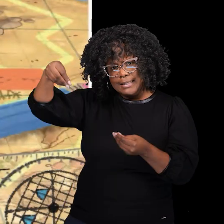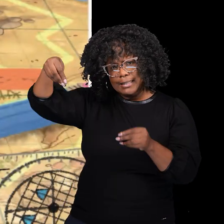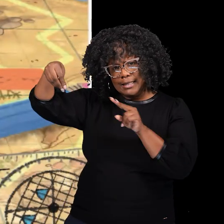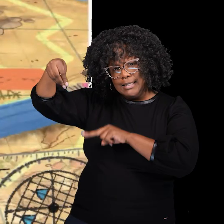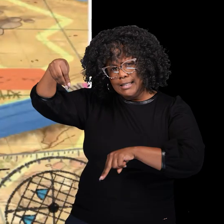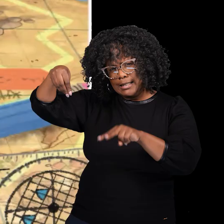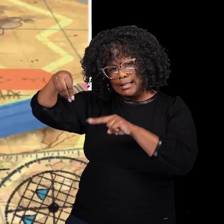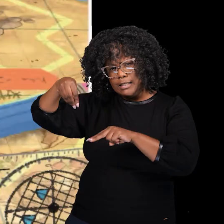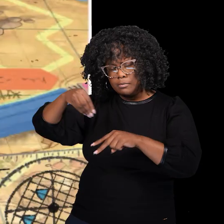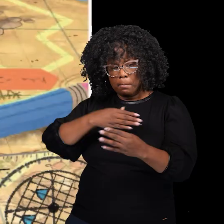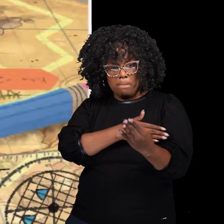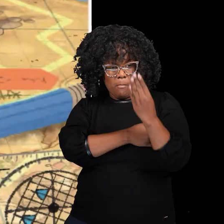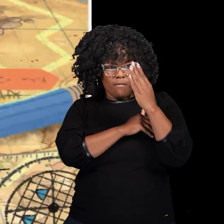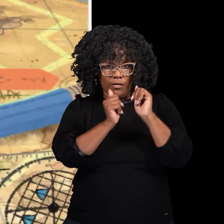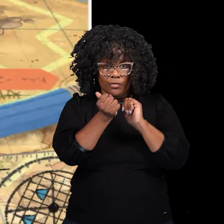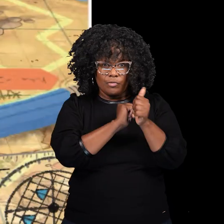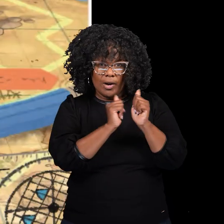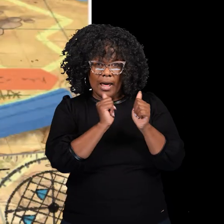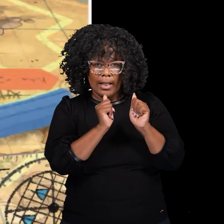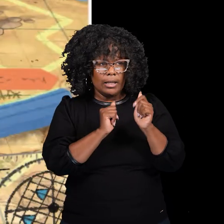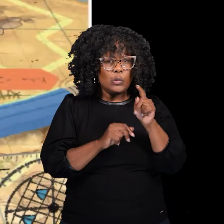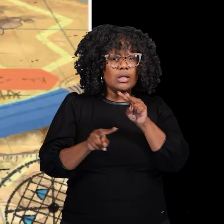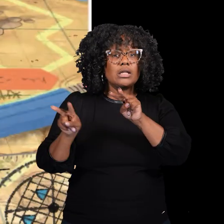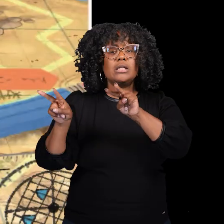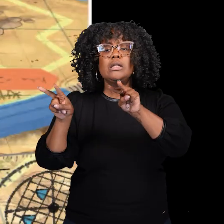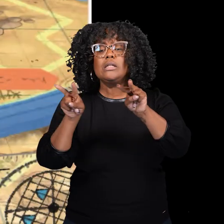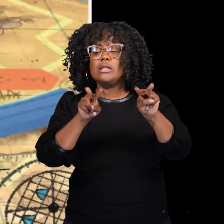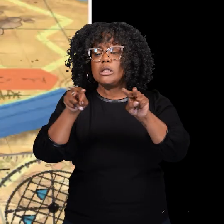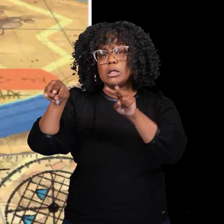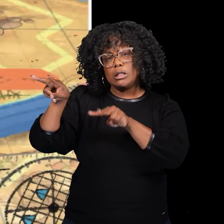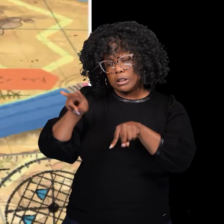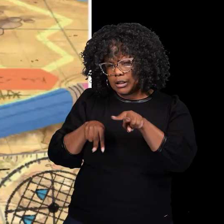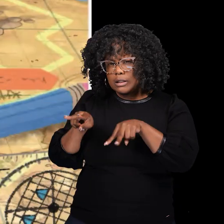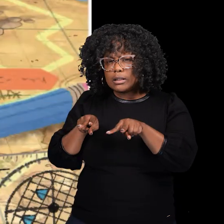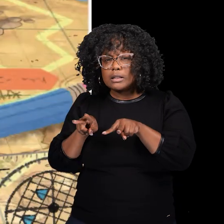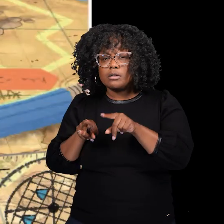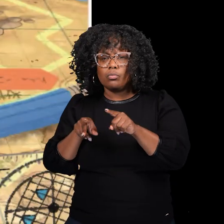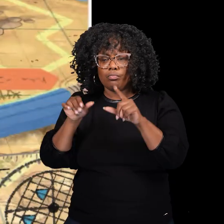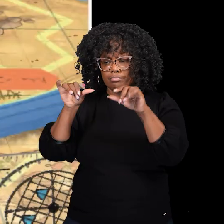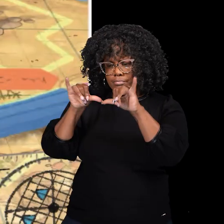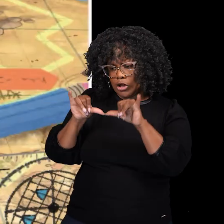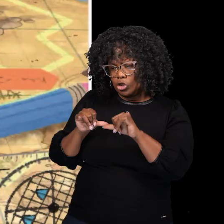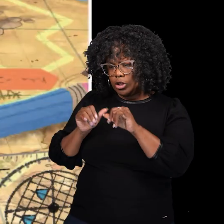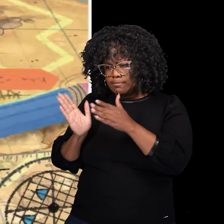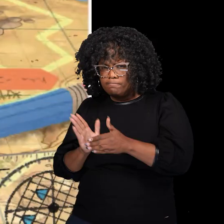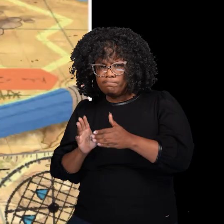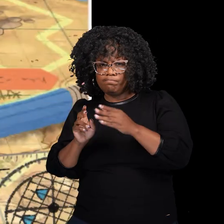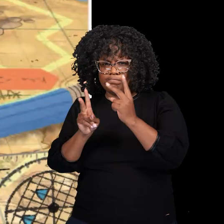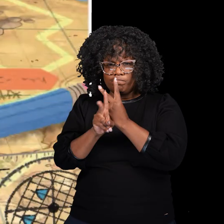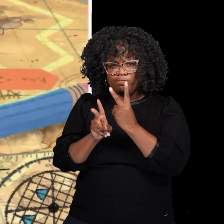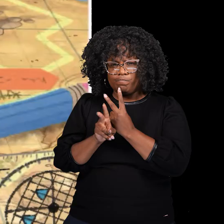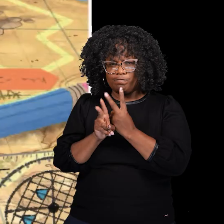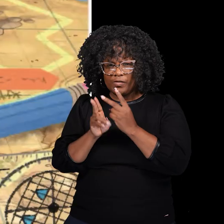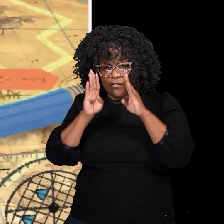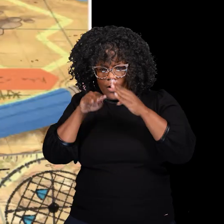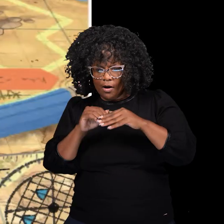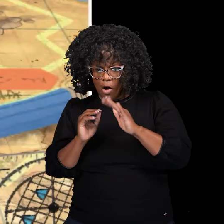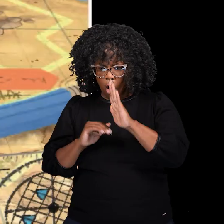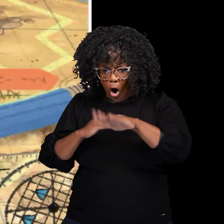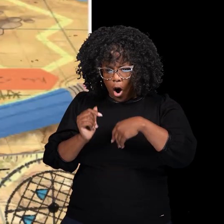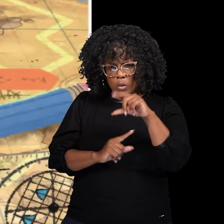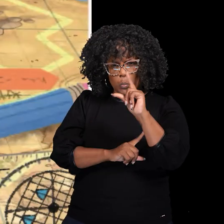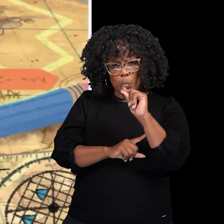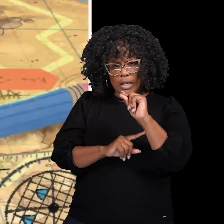and ruler. The morning of the rally, Scout hunches over the map with her ruler and plotter. She focuses on